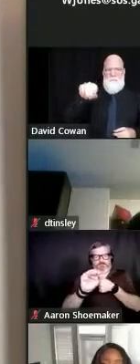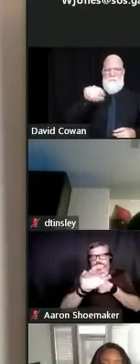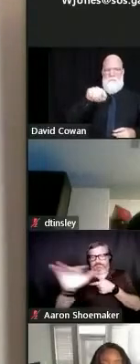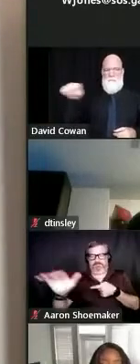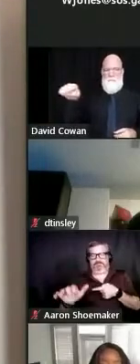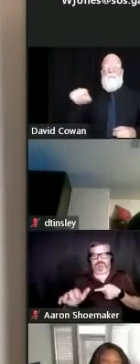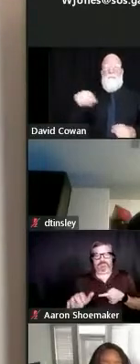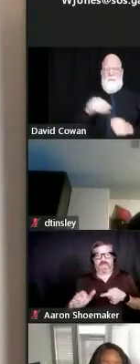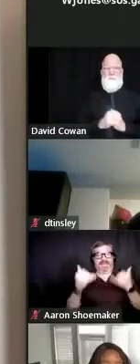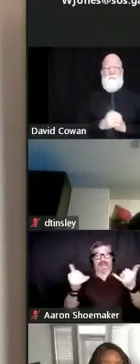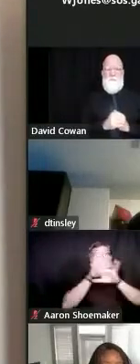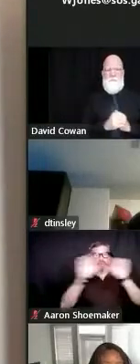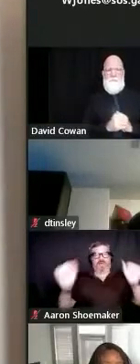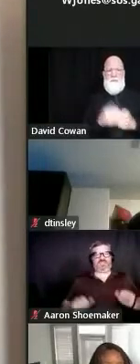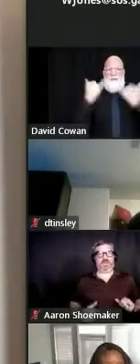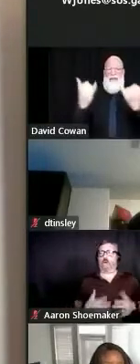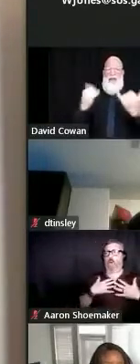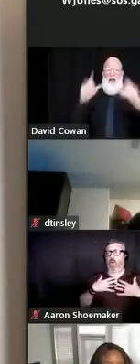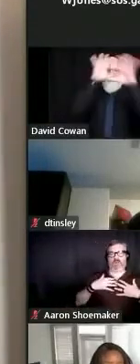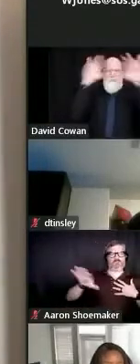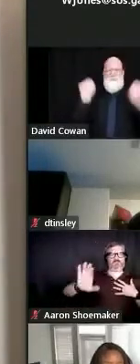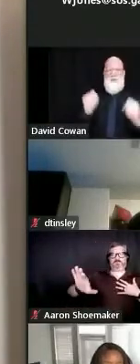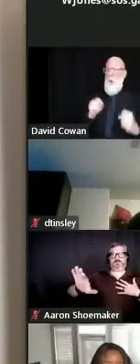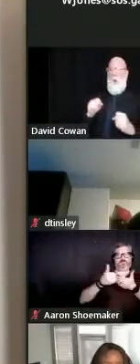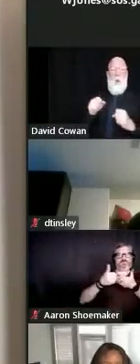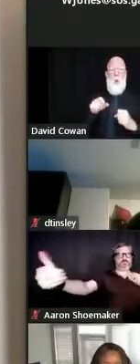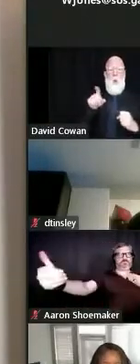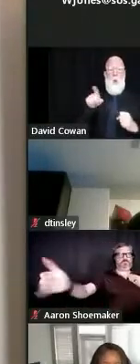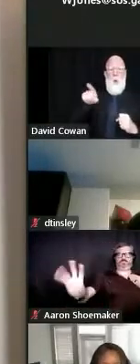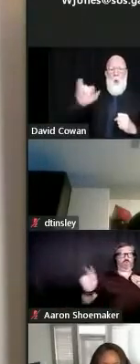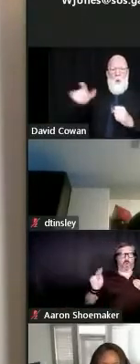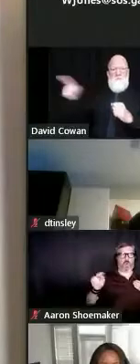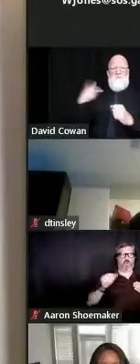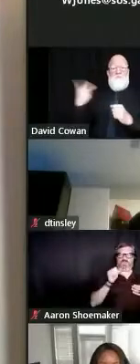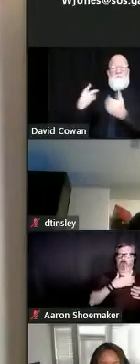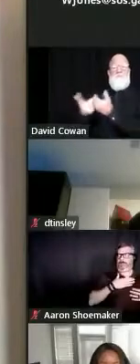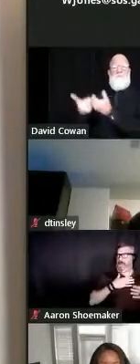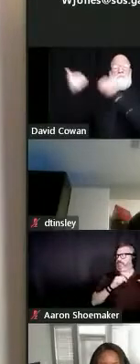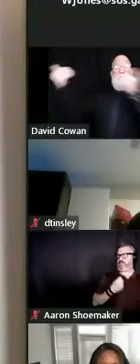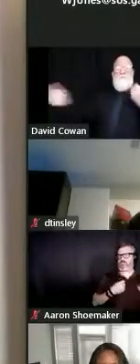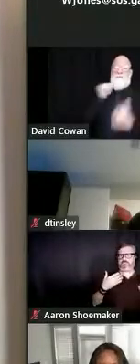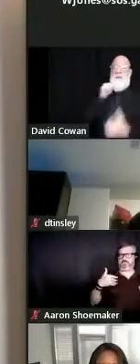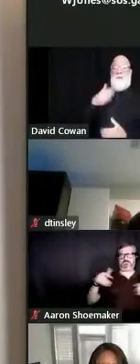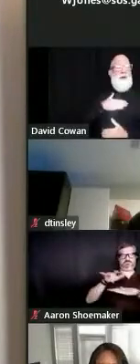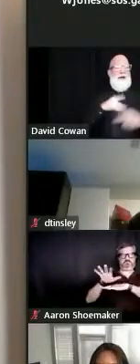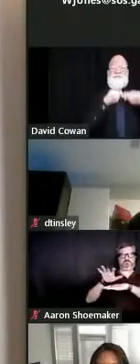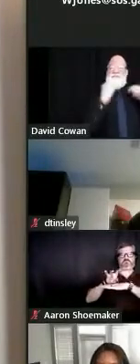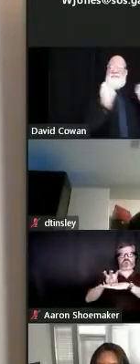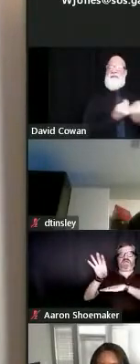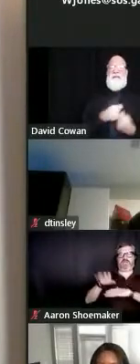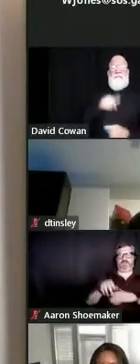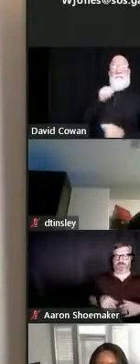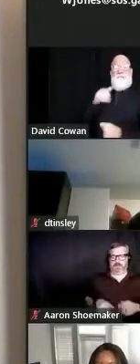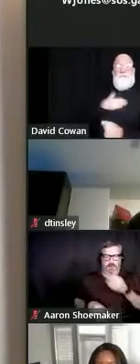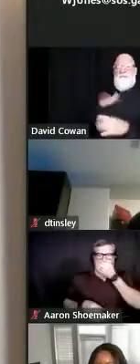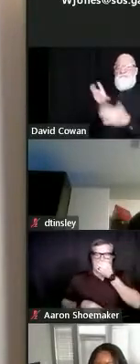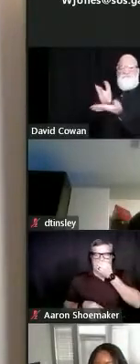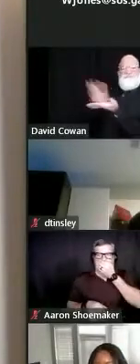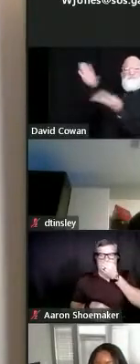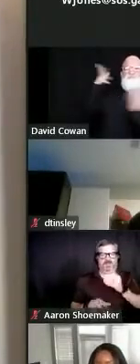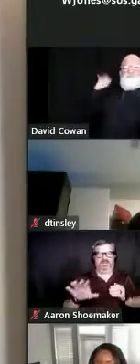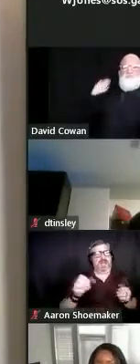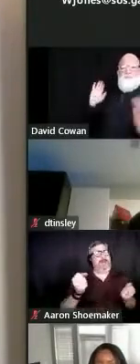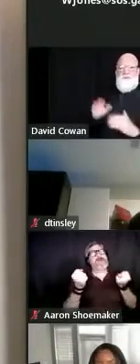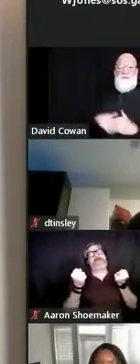anticipate you know additional lawsuits now that we've reached the certification phase we don't know when they're going to come you we see on social media people talking about Blockbusters and